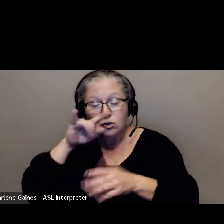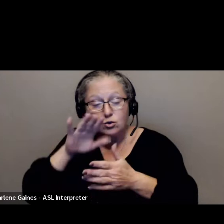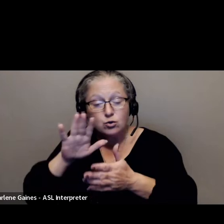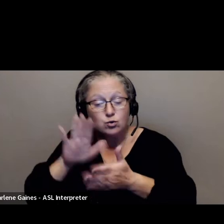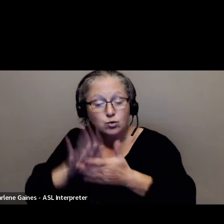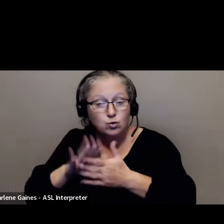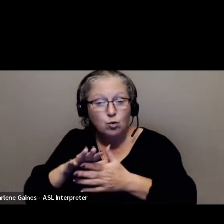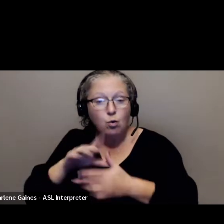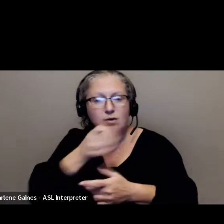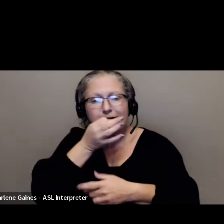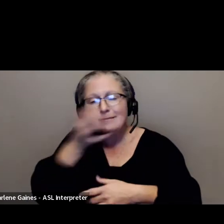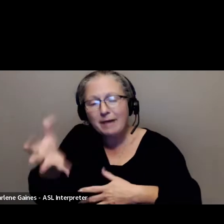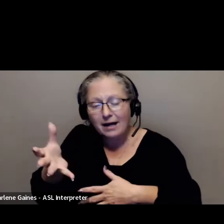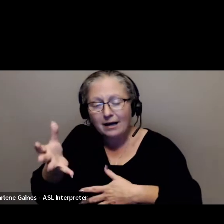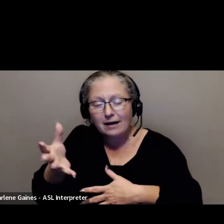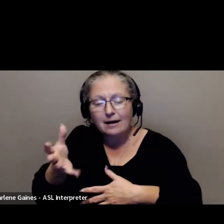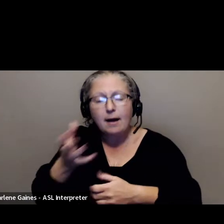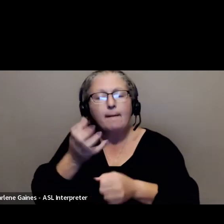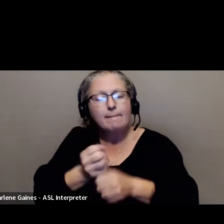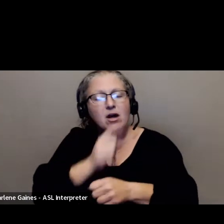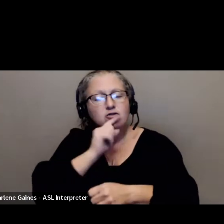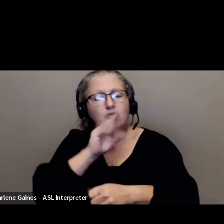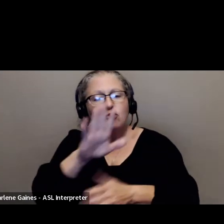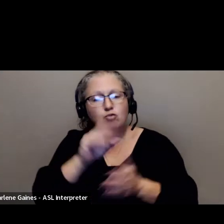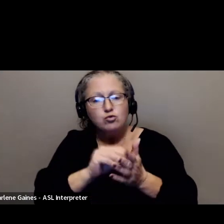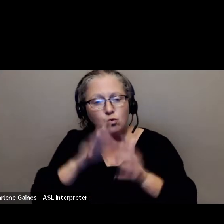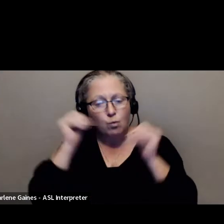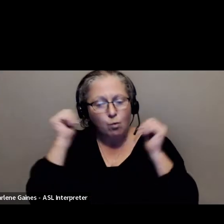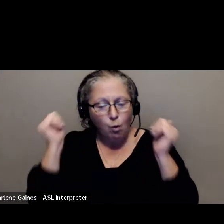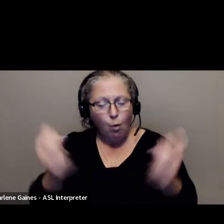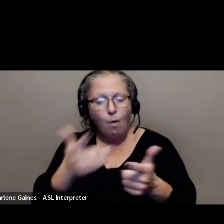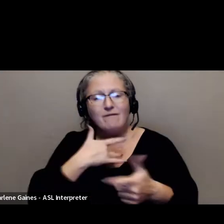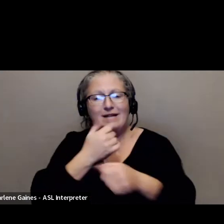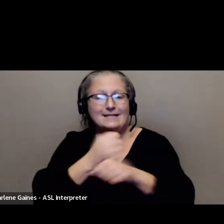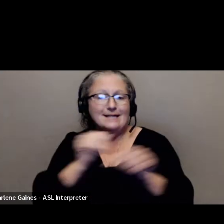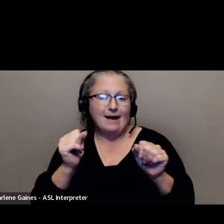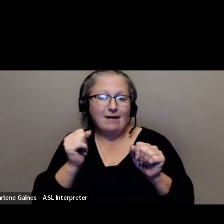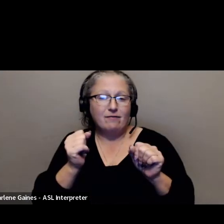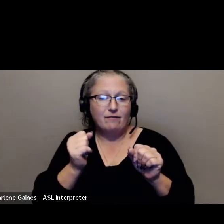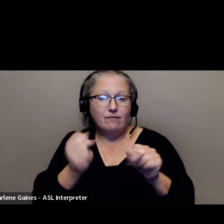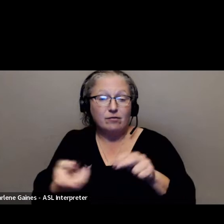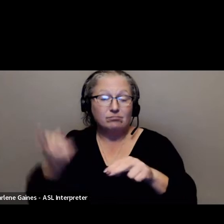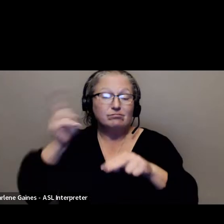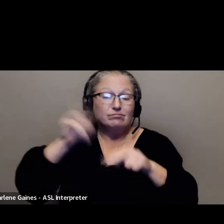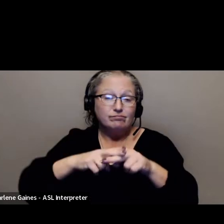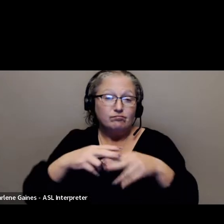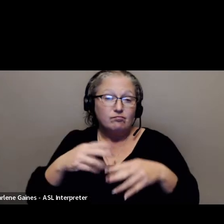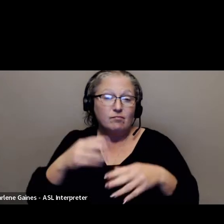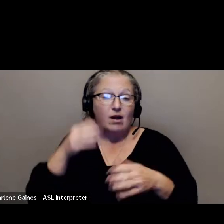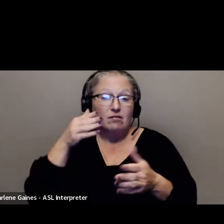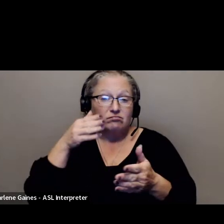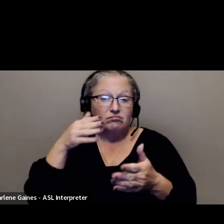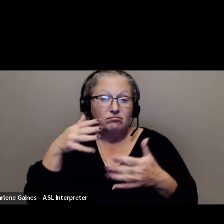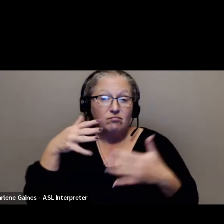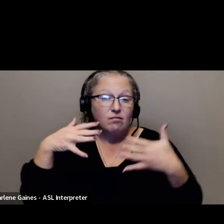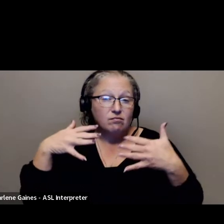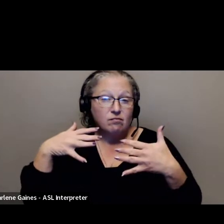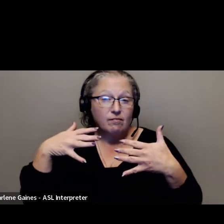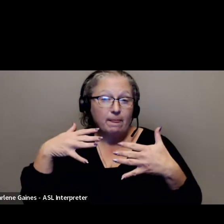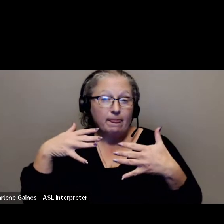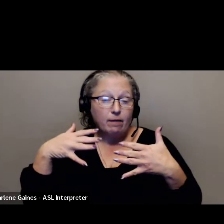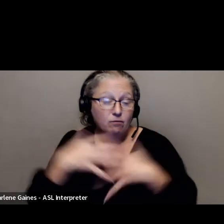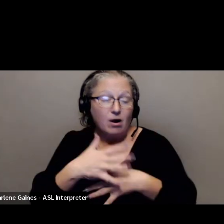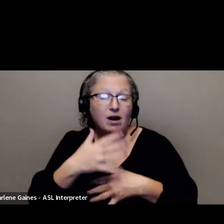you to ensure that every student feels secure while at school. The rise of Islamophobia is concerning and should be denounced.